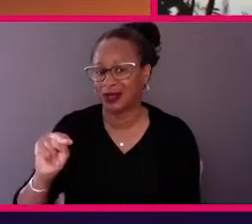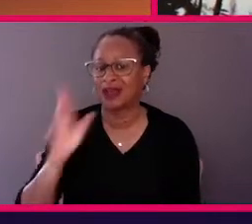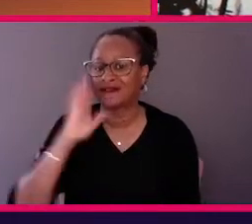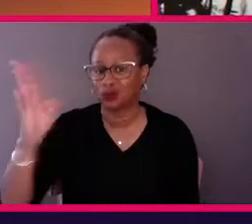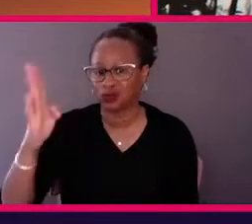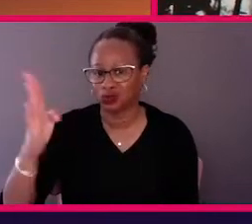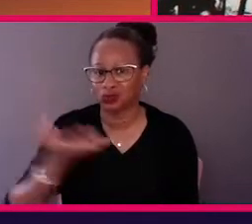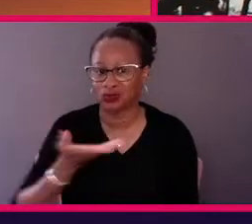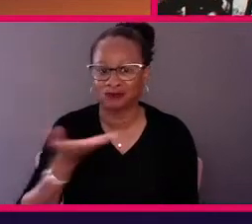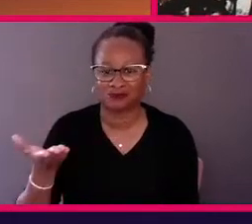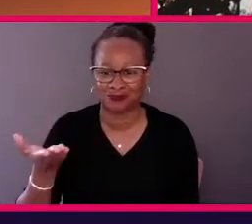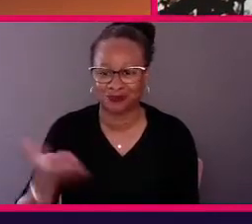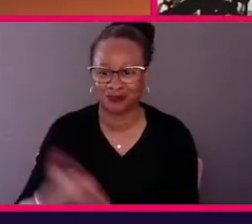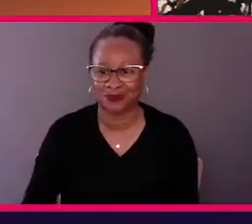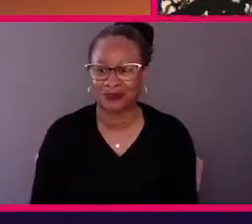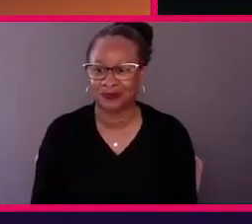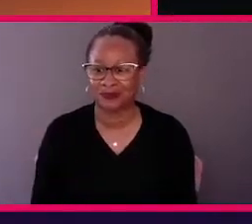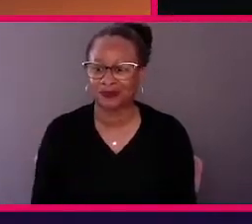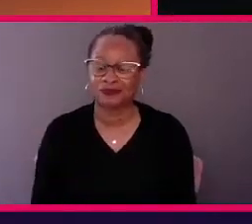Where do I begin?